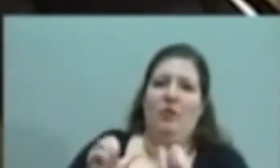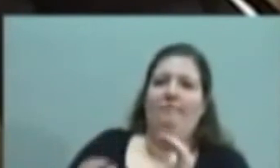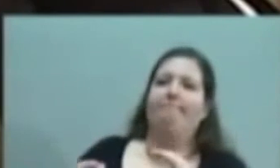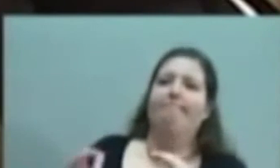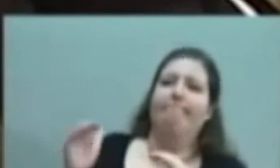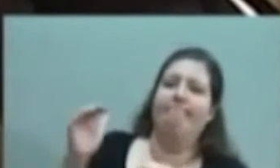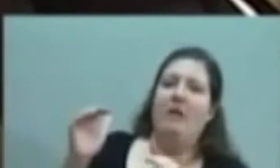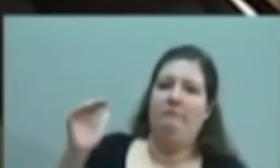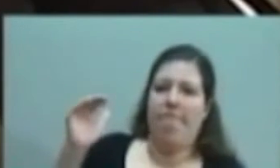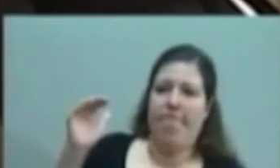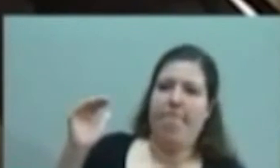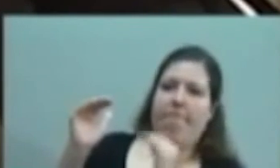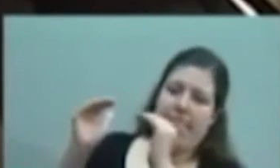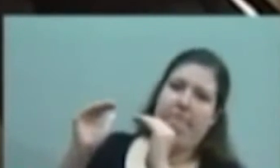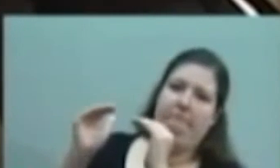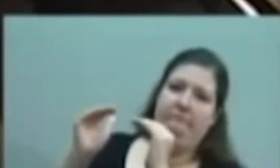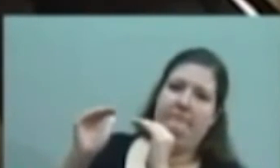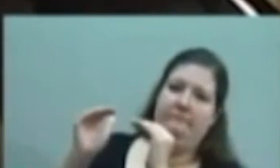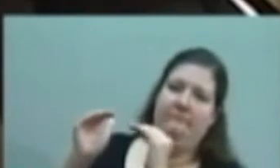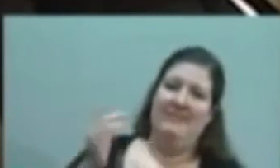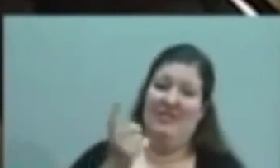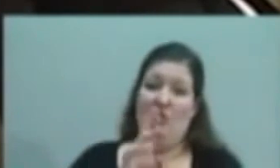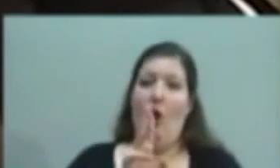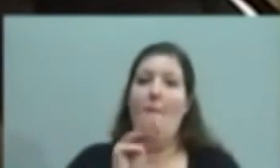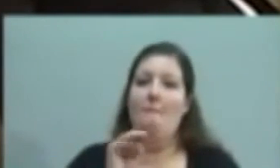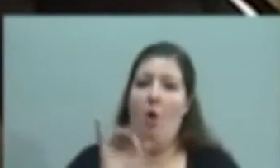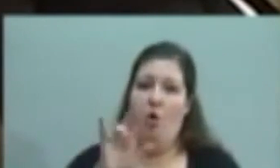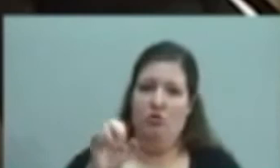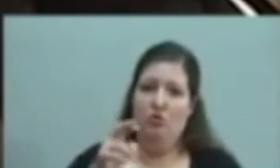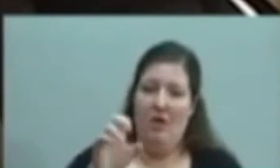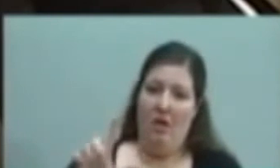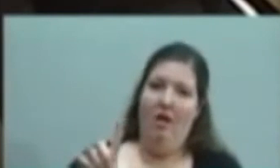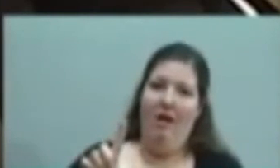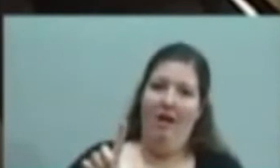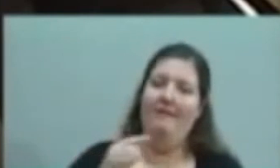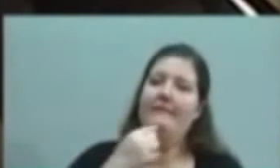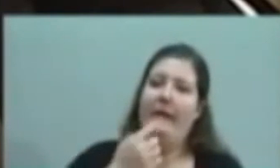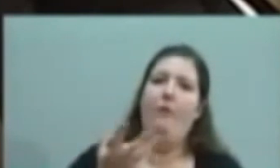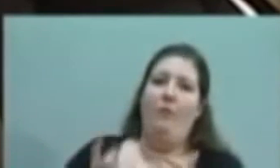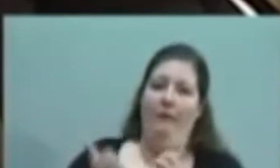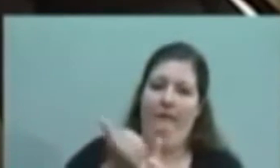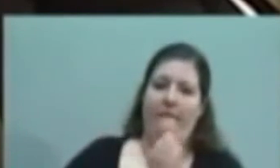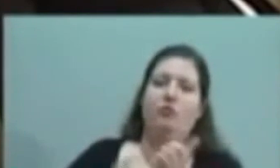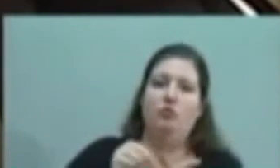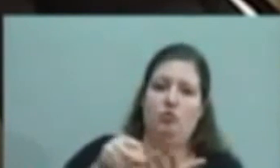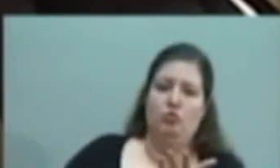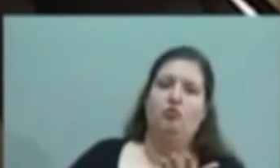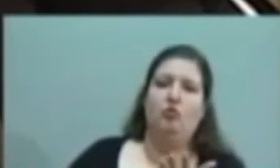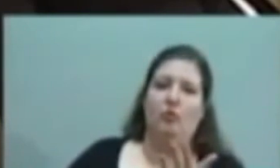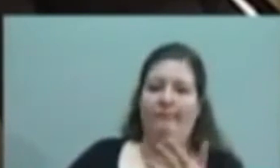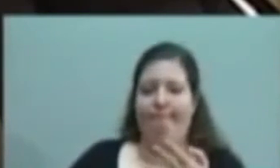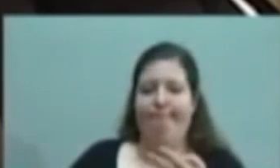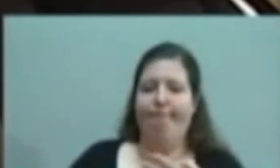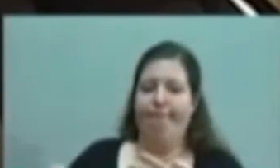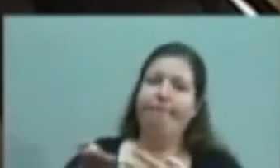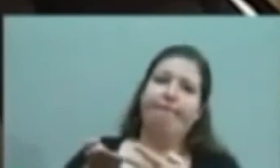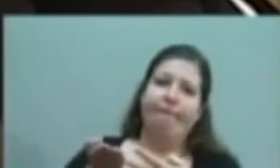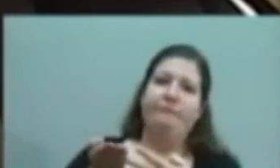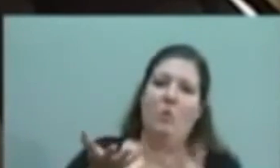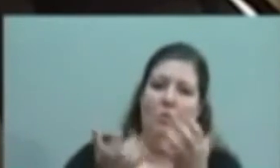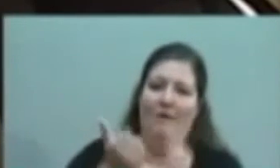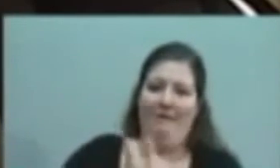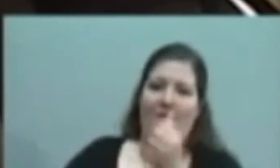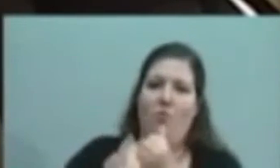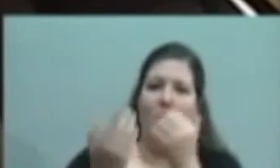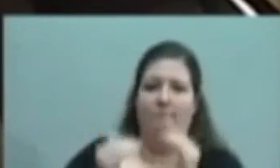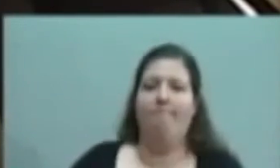was indicated by Dr. Marshall, we want every student to be proficient. We want every student to grow academically. So we want